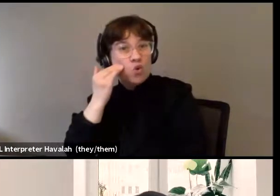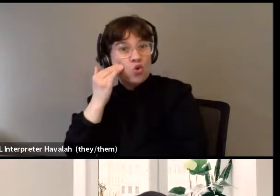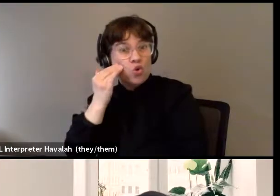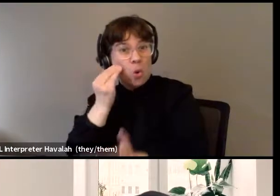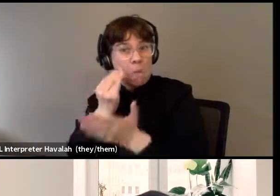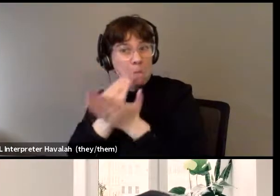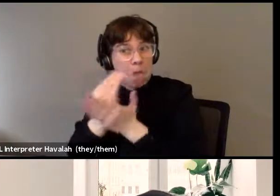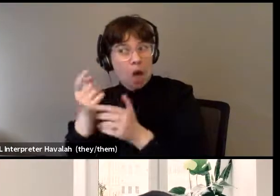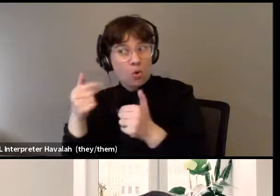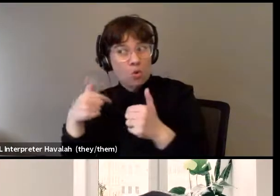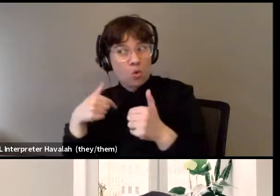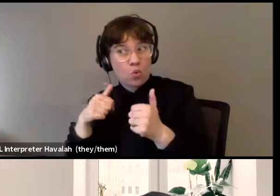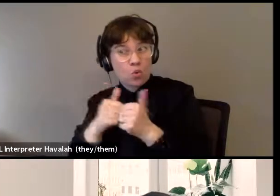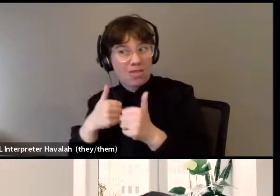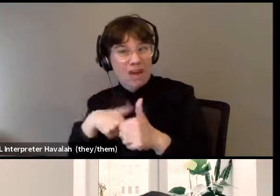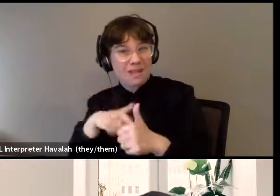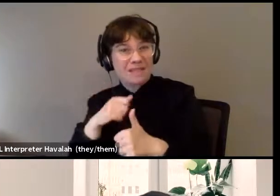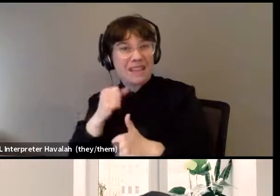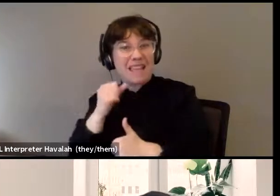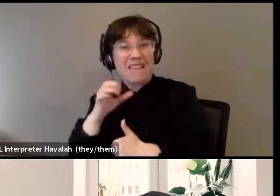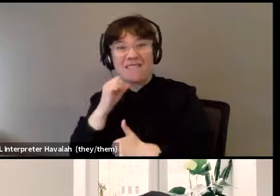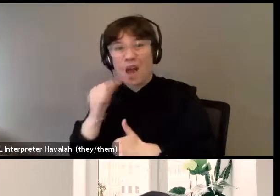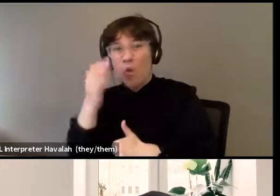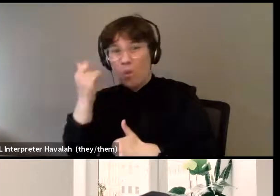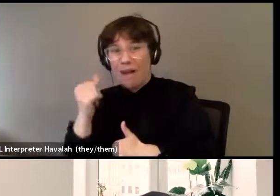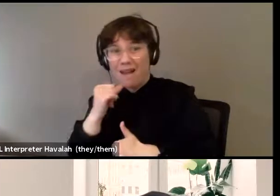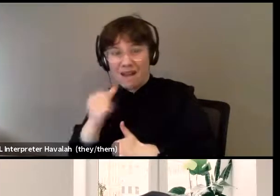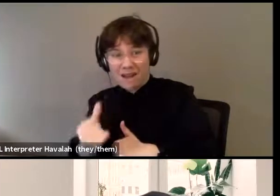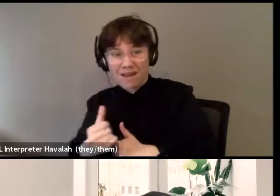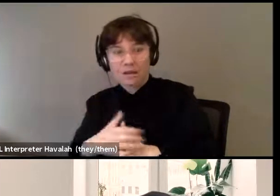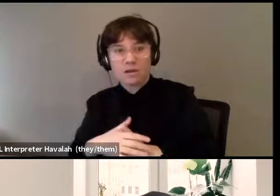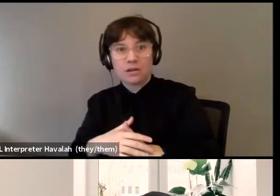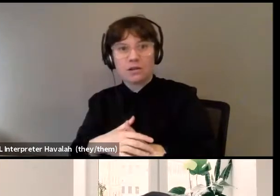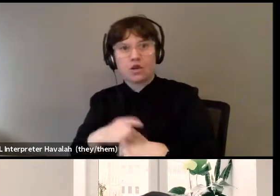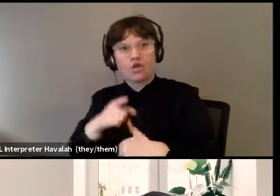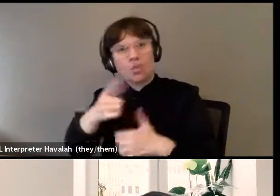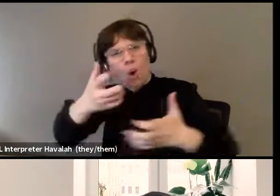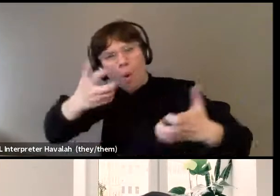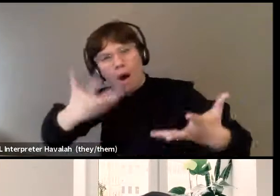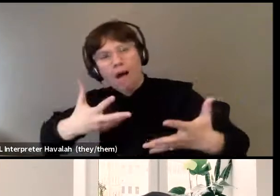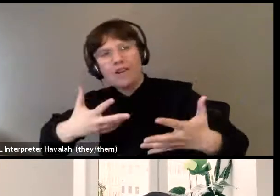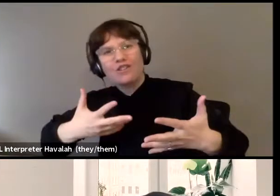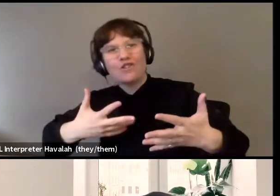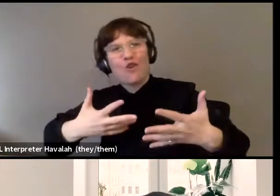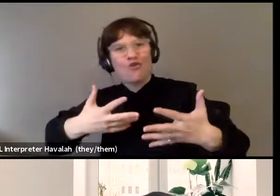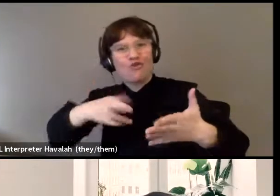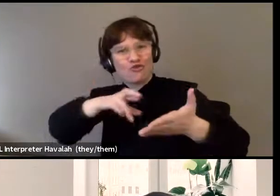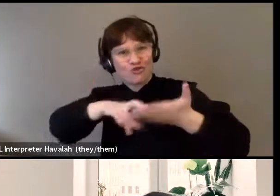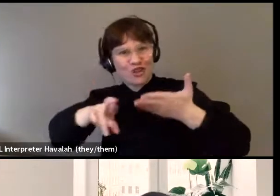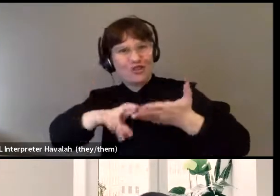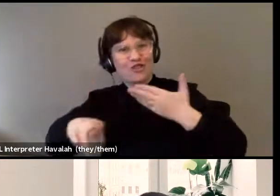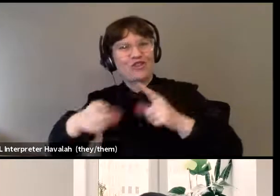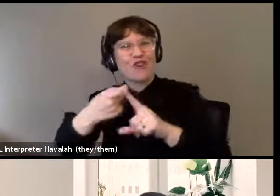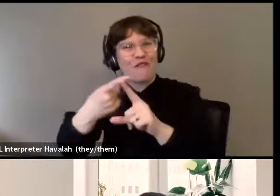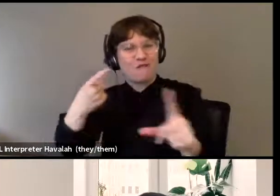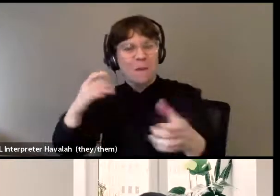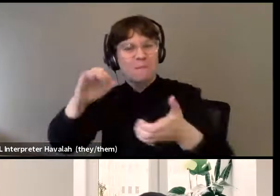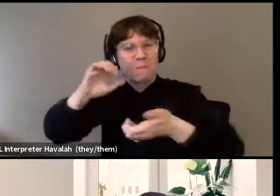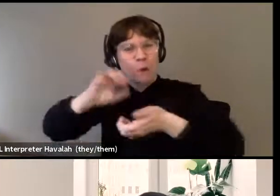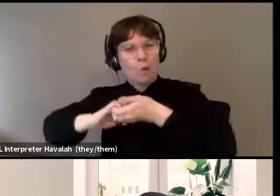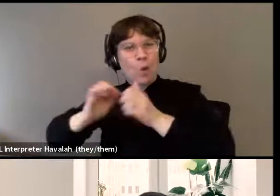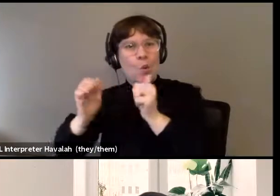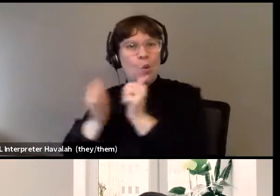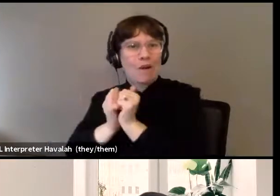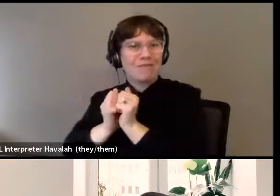us? If they're not shopping with us, why? What do people want? And so we've gotten some really great data and research from partnering with